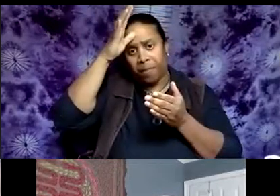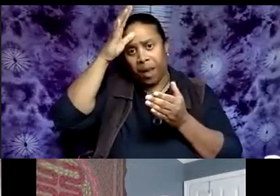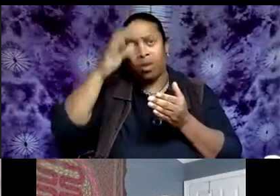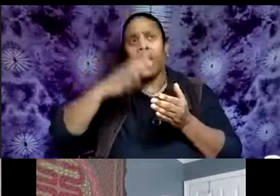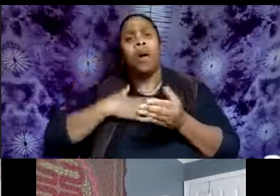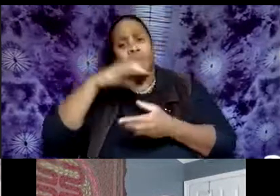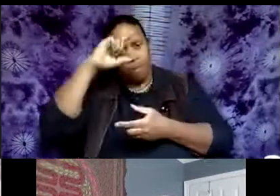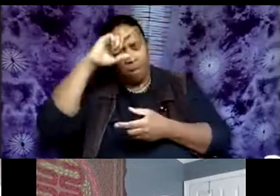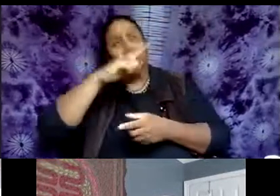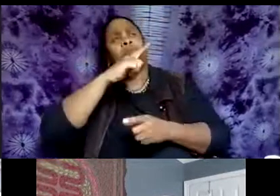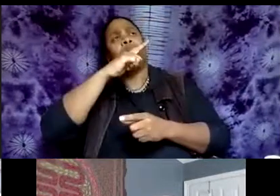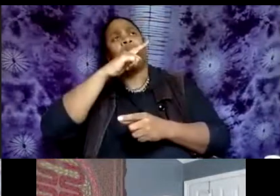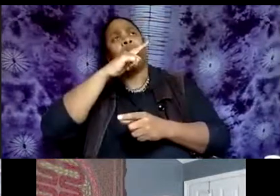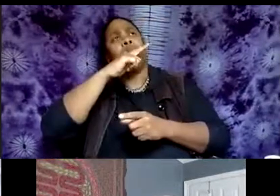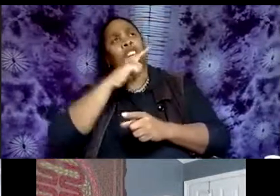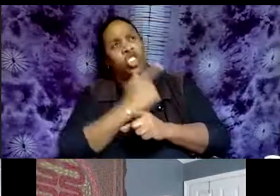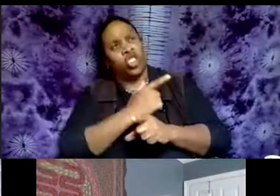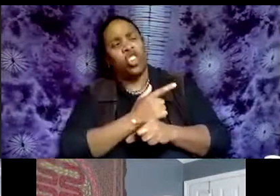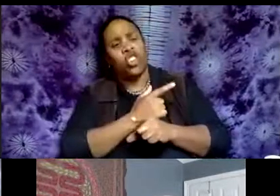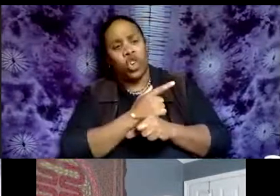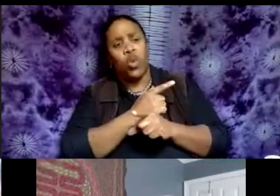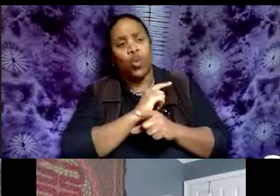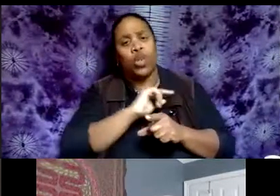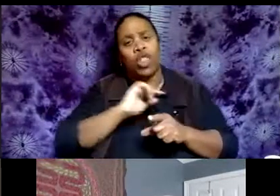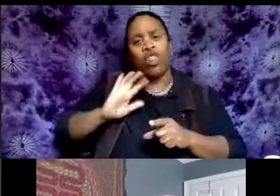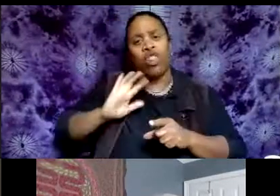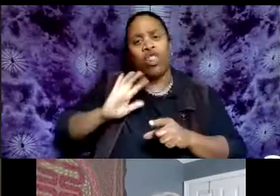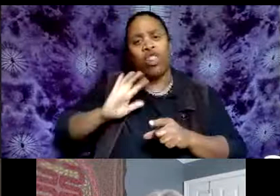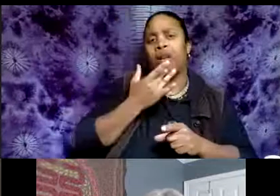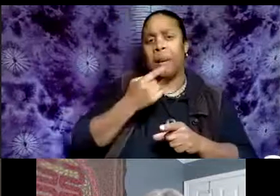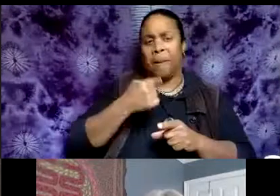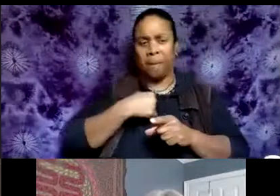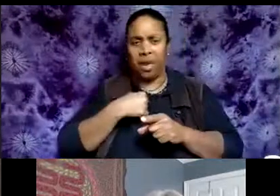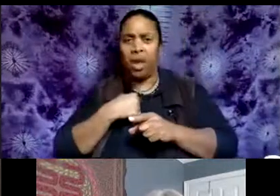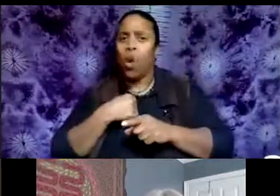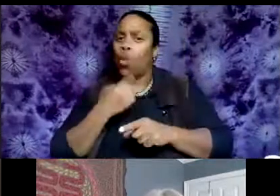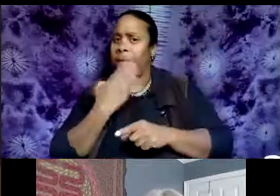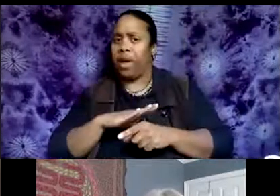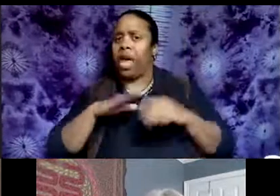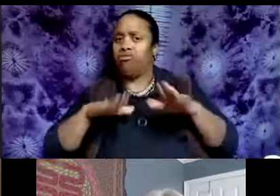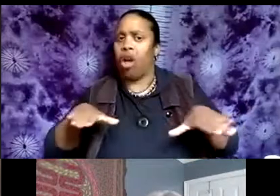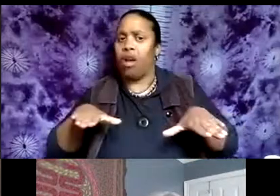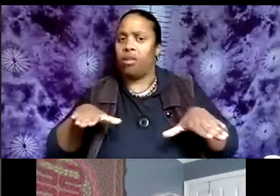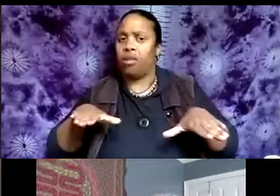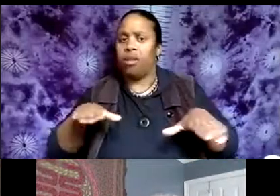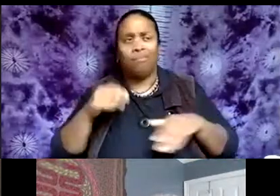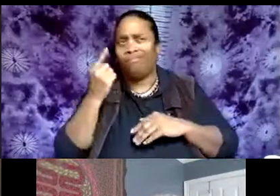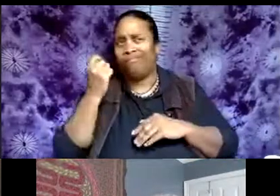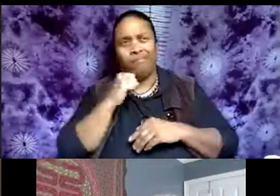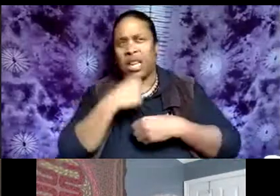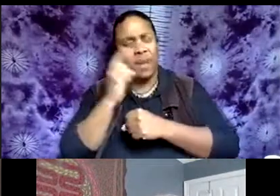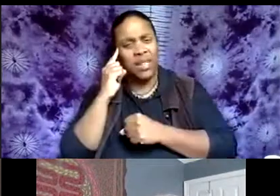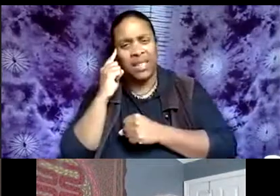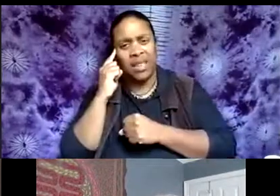always conceived as the bad child. And it didn't make sense to me because I was a good student. Outside of home, I